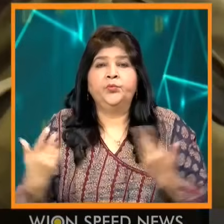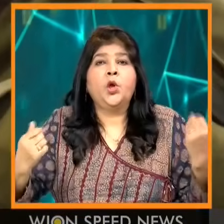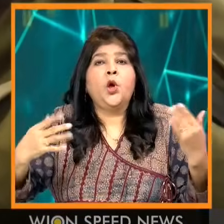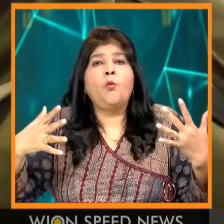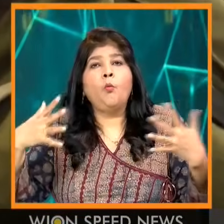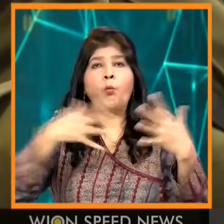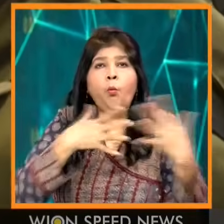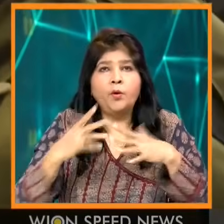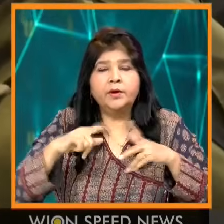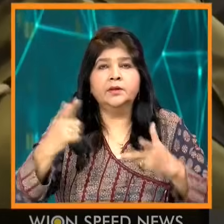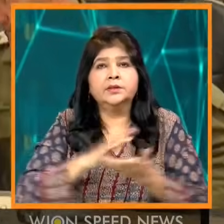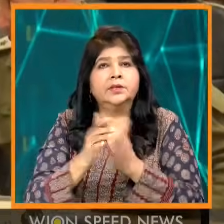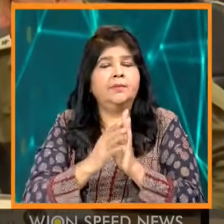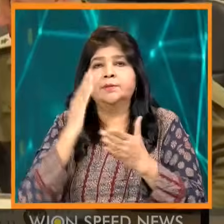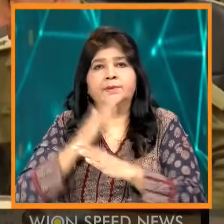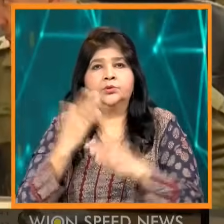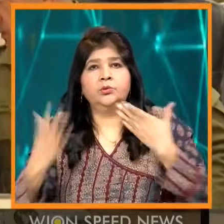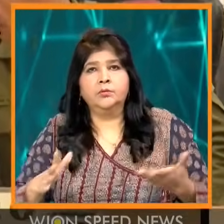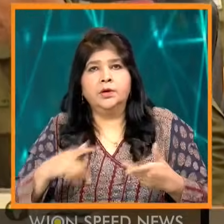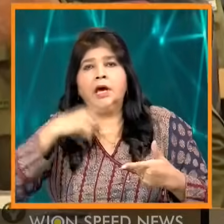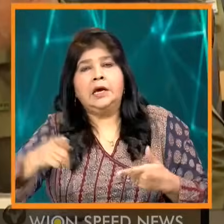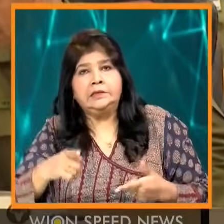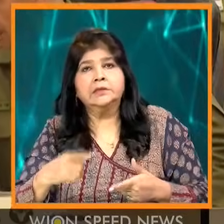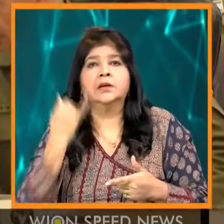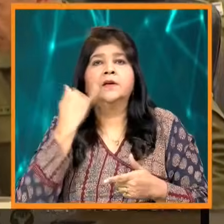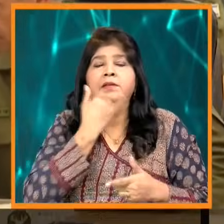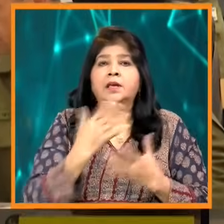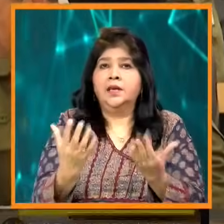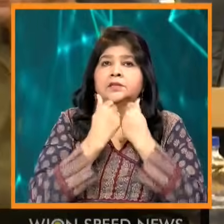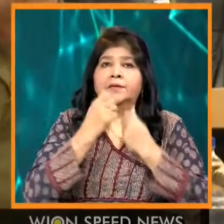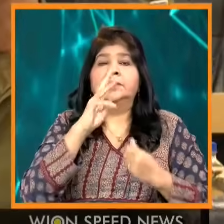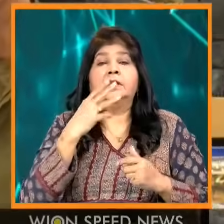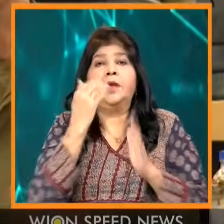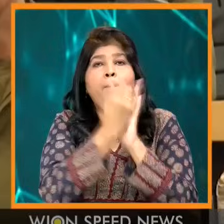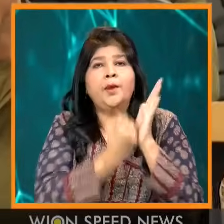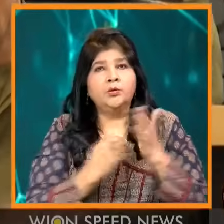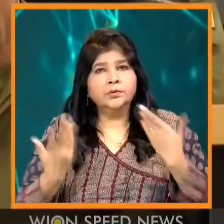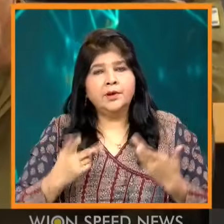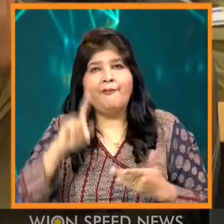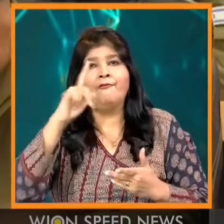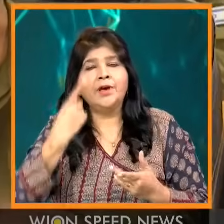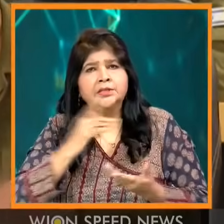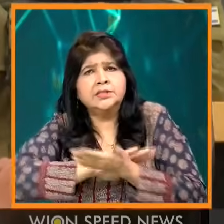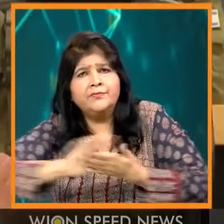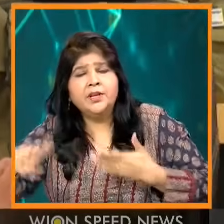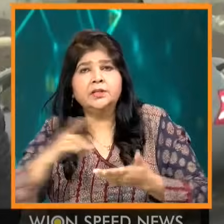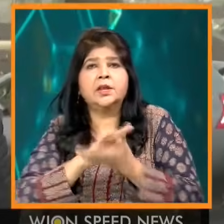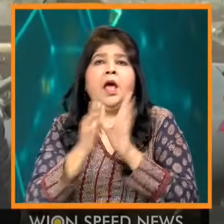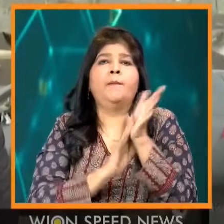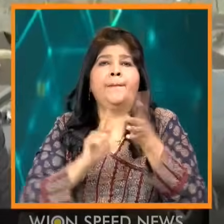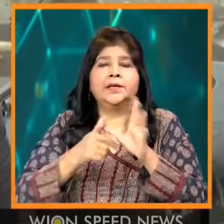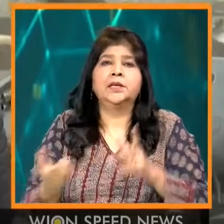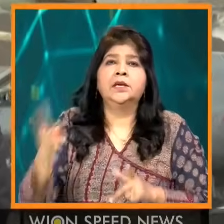war against Hamas must not be stopped until Israel achieves three main objectives. First, eliminate Hamas. Second,